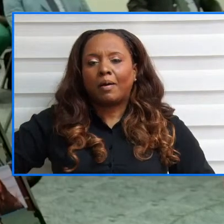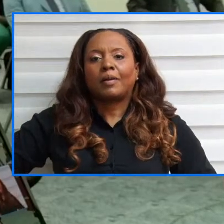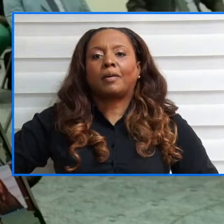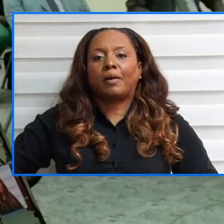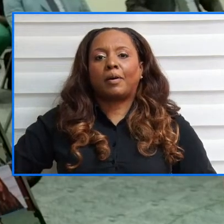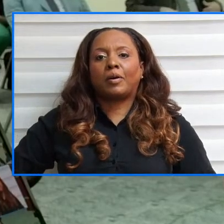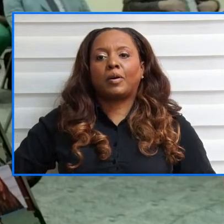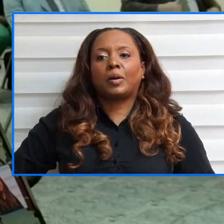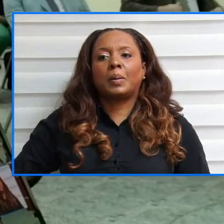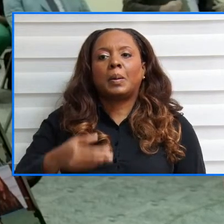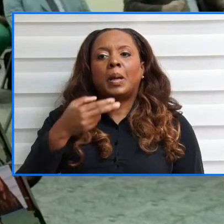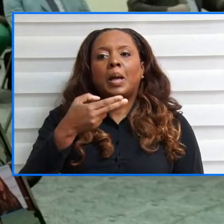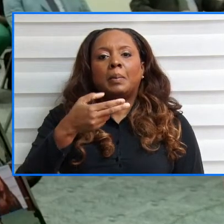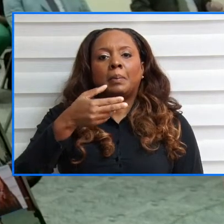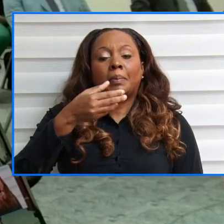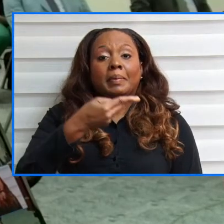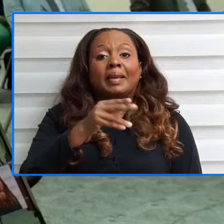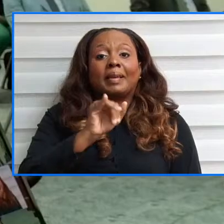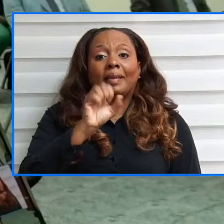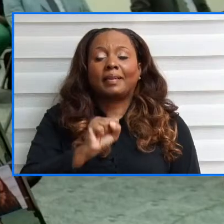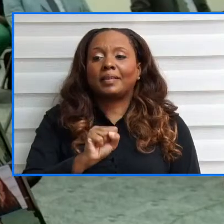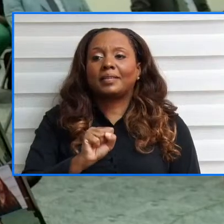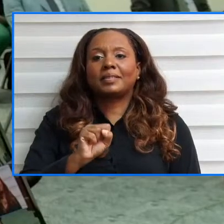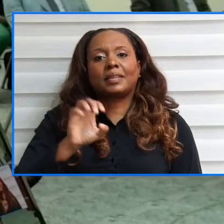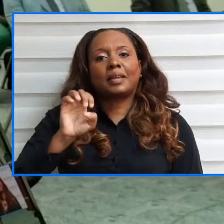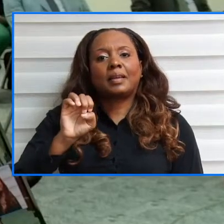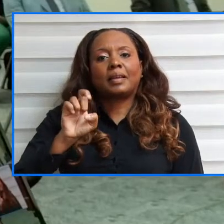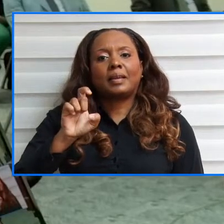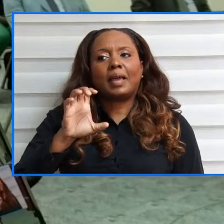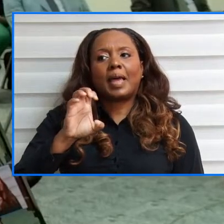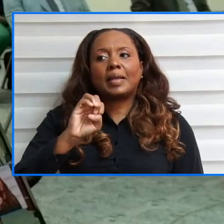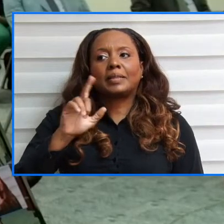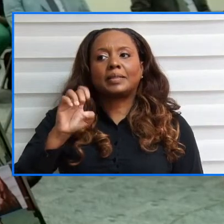Excellency, Mr. Paul